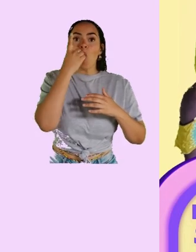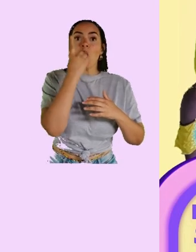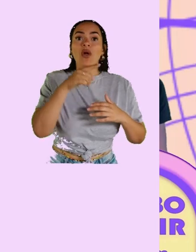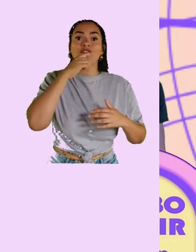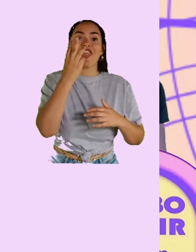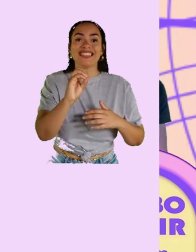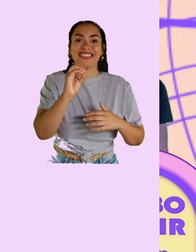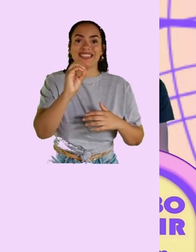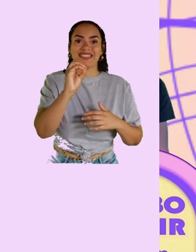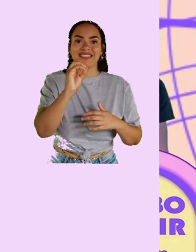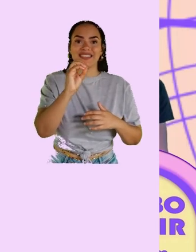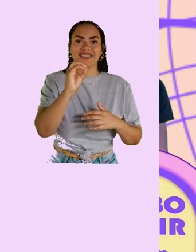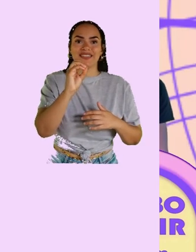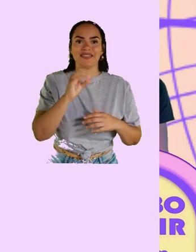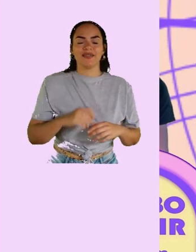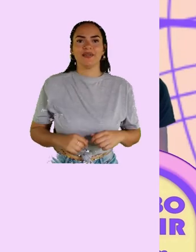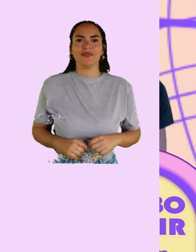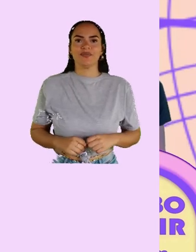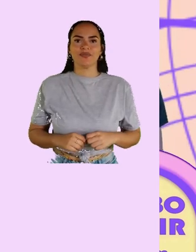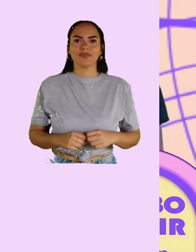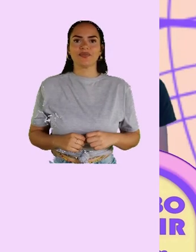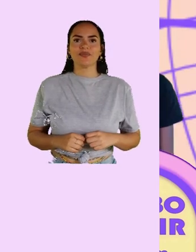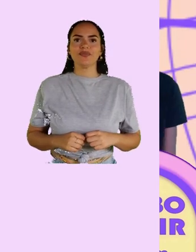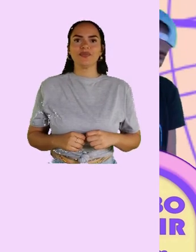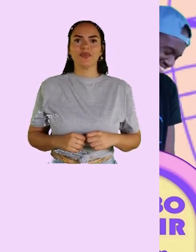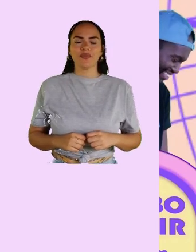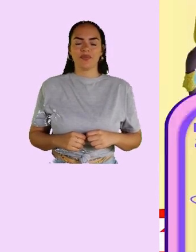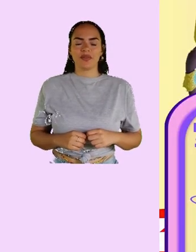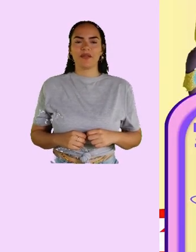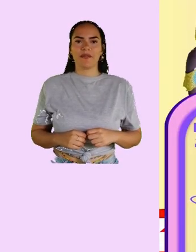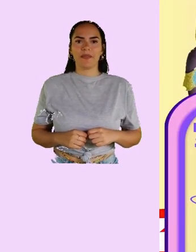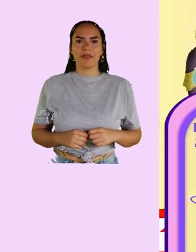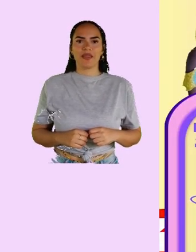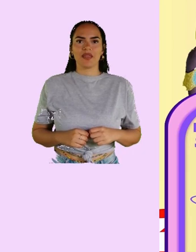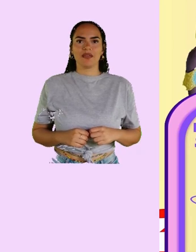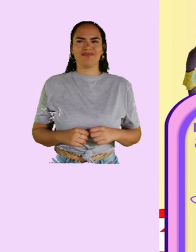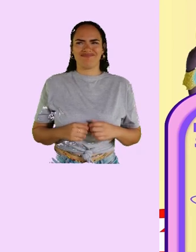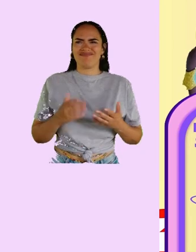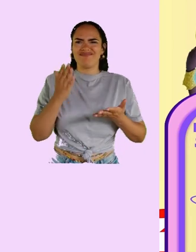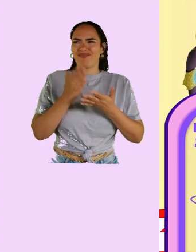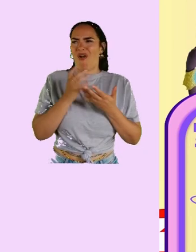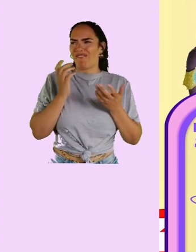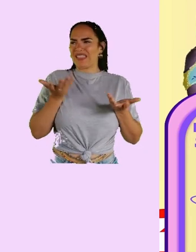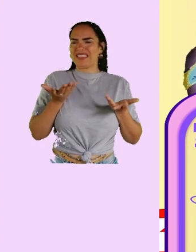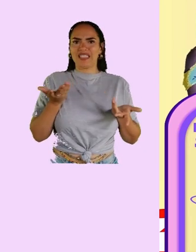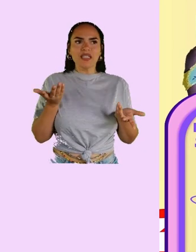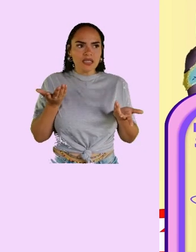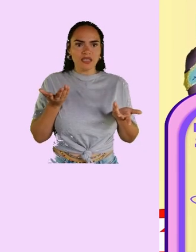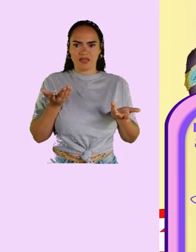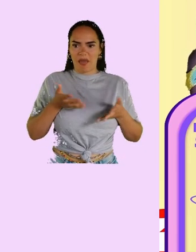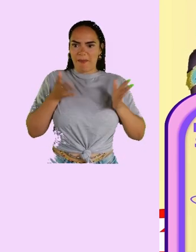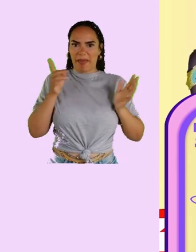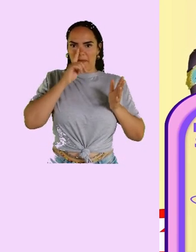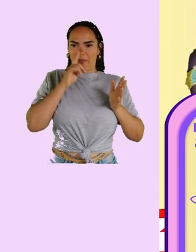130. Correct. Crobat is indeed a speedy king. Oh yeah, obviously. He's a big purple bat with